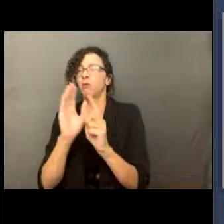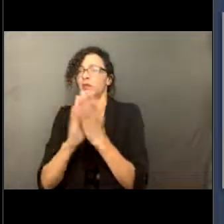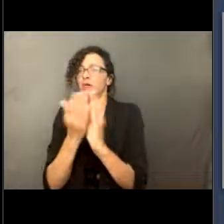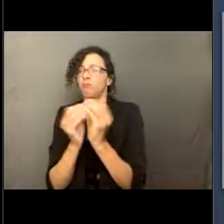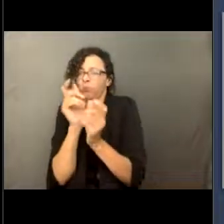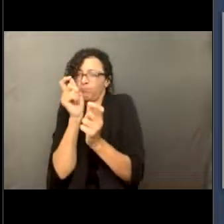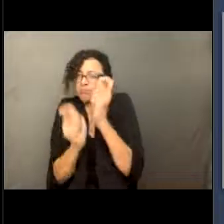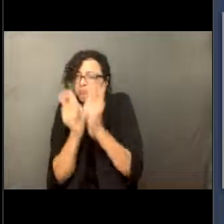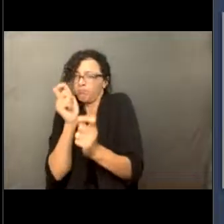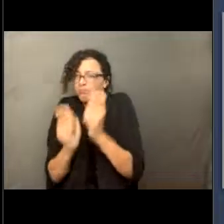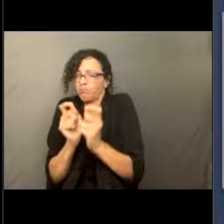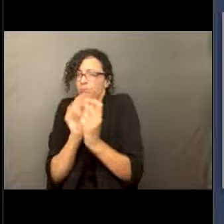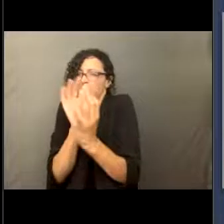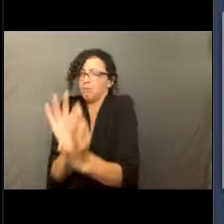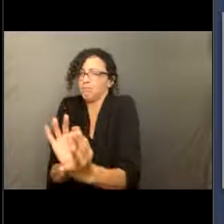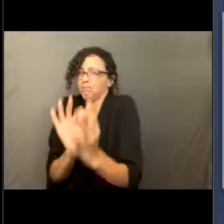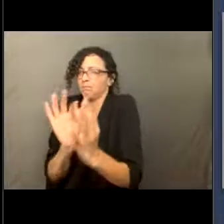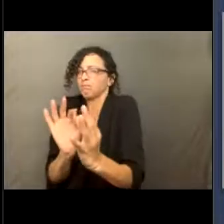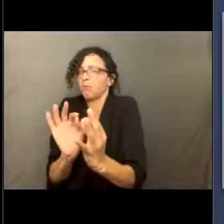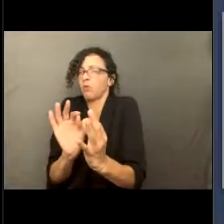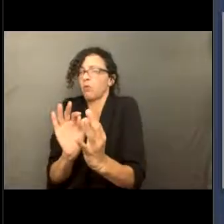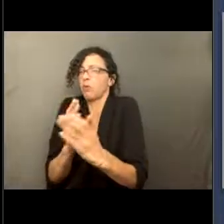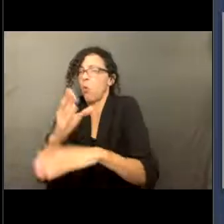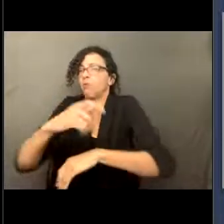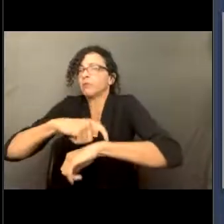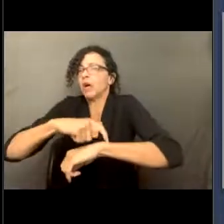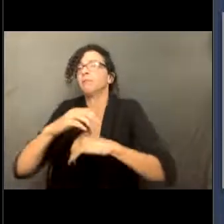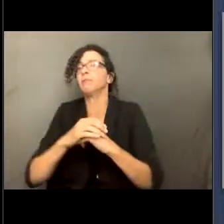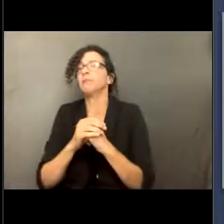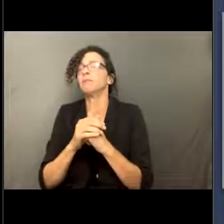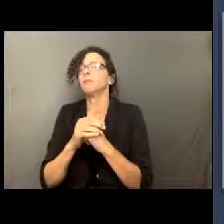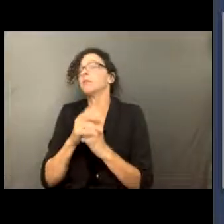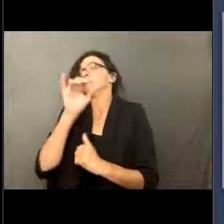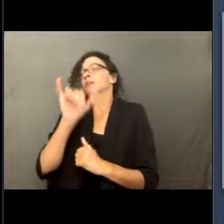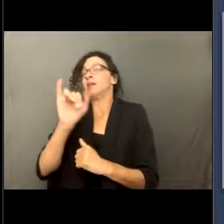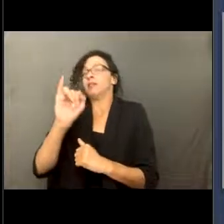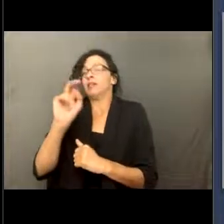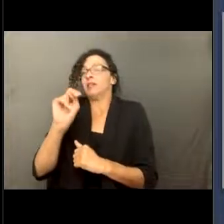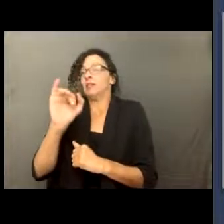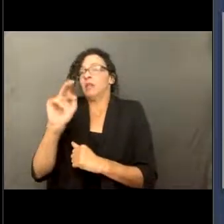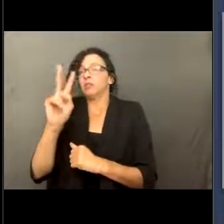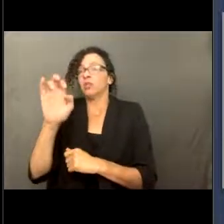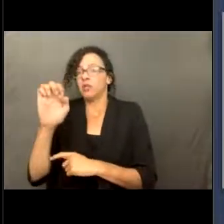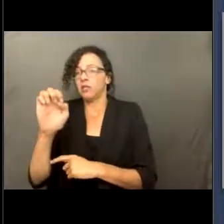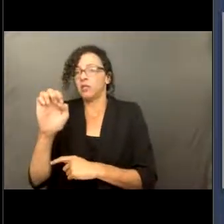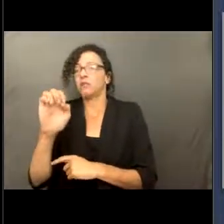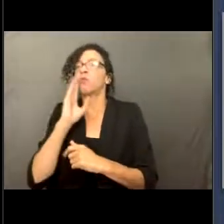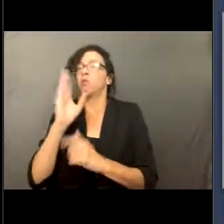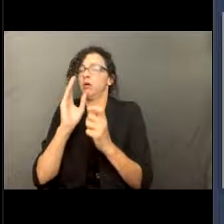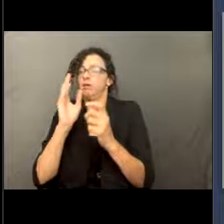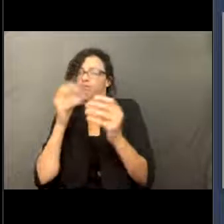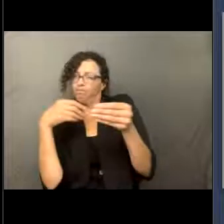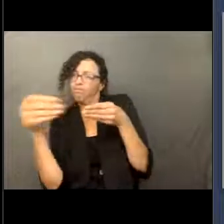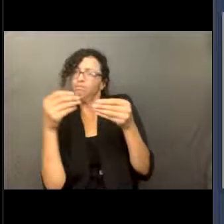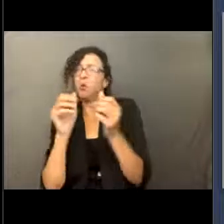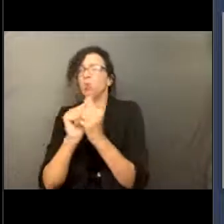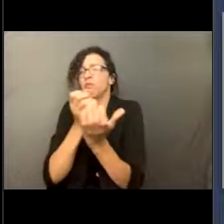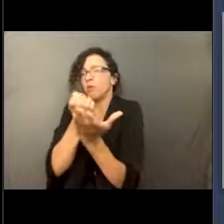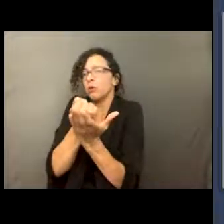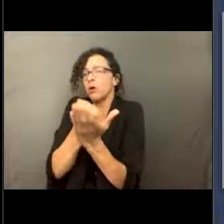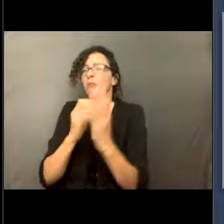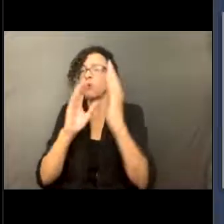tax funded initiative, so it fluctuates with the economy, hopefully not as much as some other things. But this is